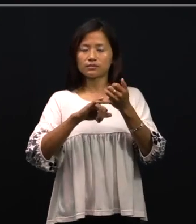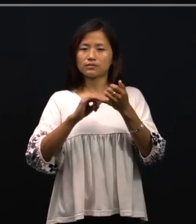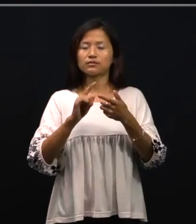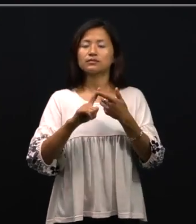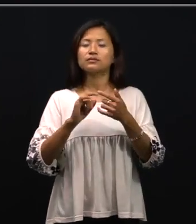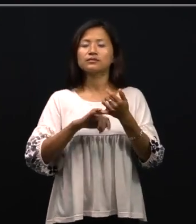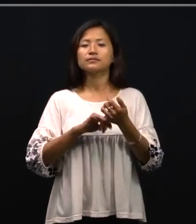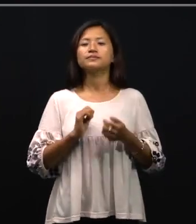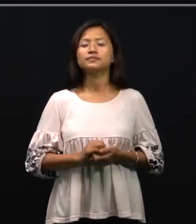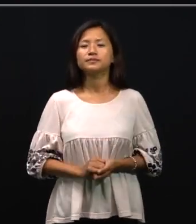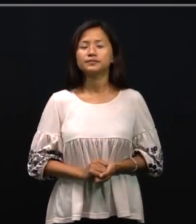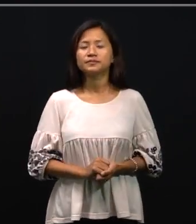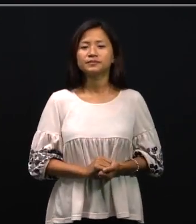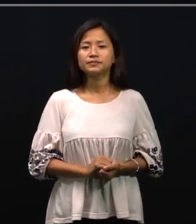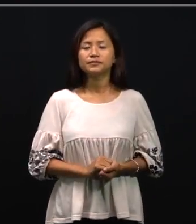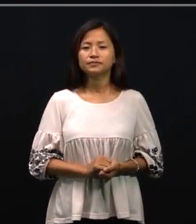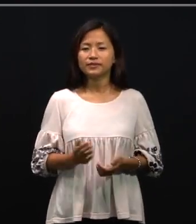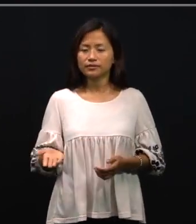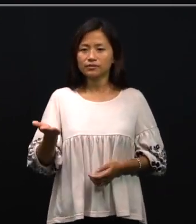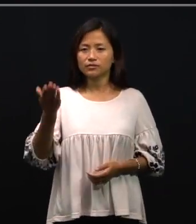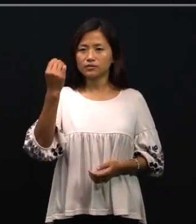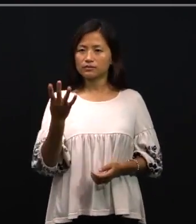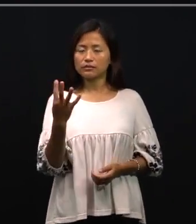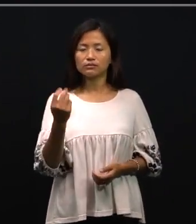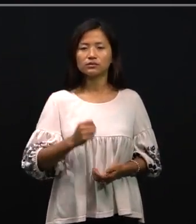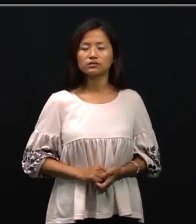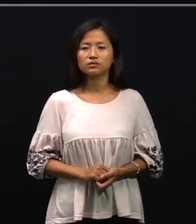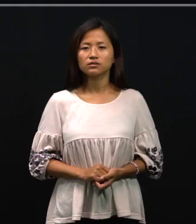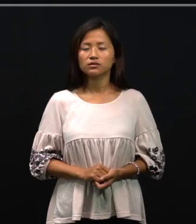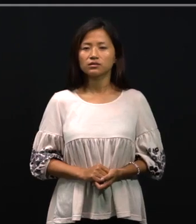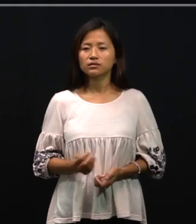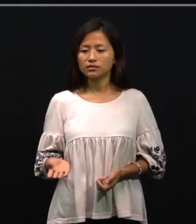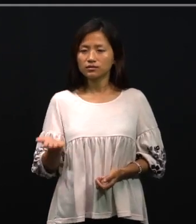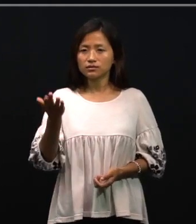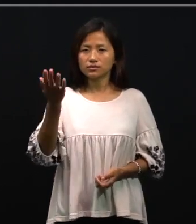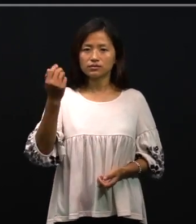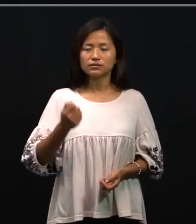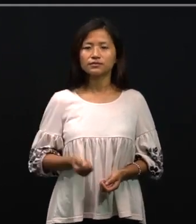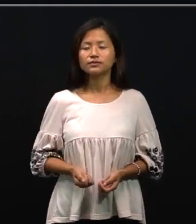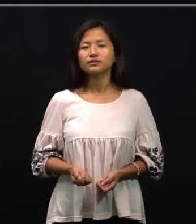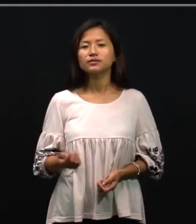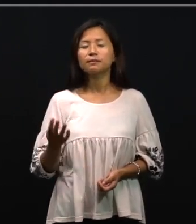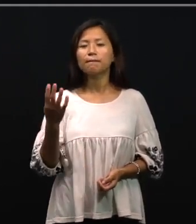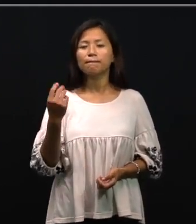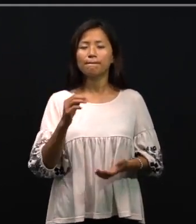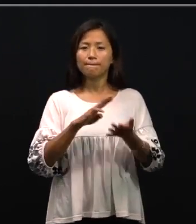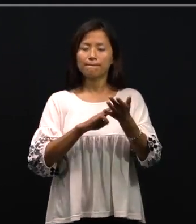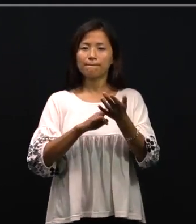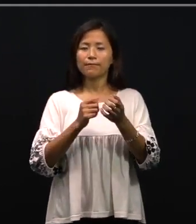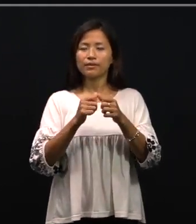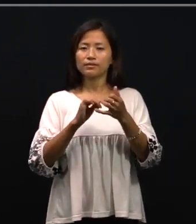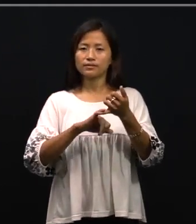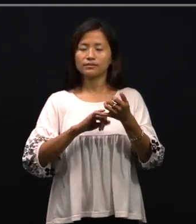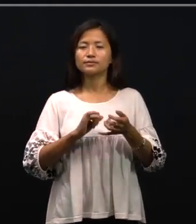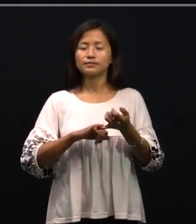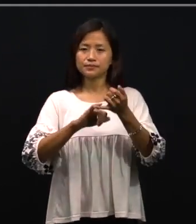or an increase in number. So this increase in mass refers to the increase in the protoplasmic content